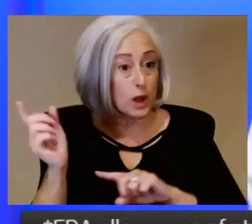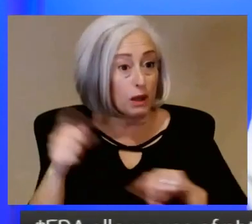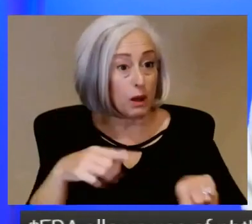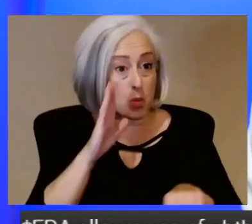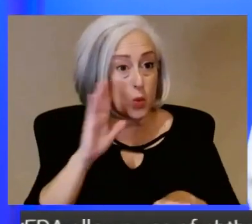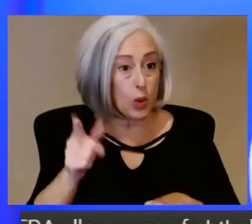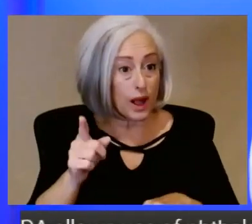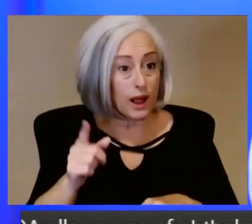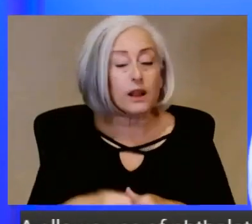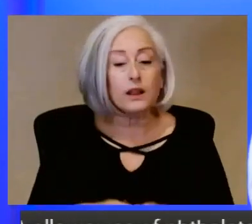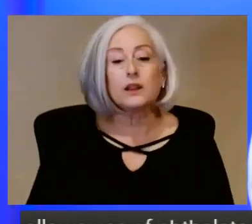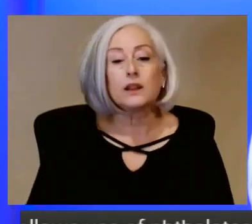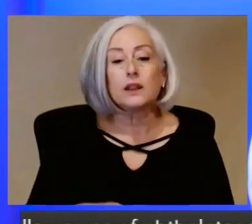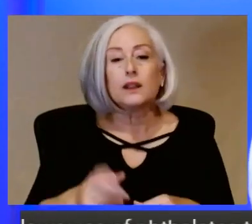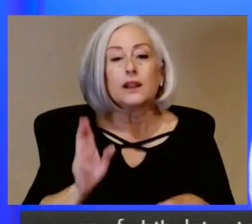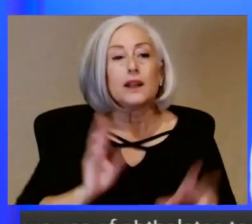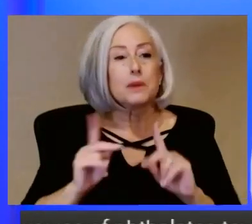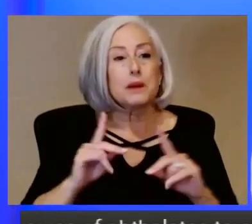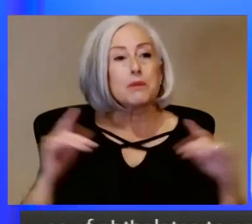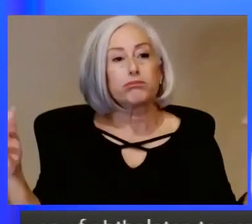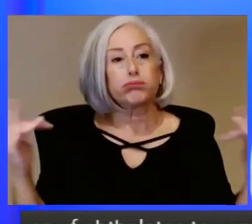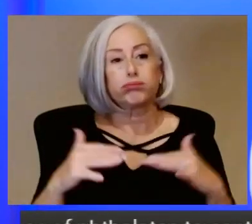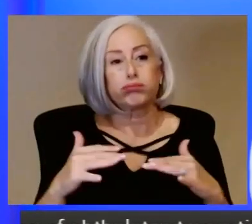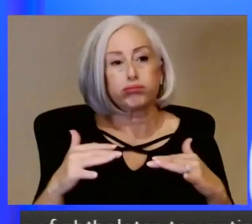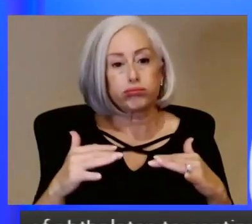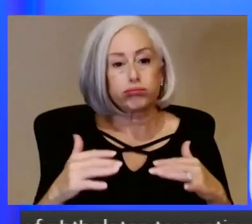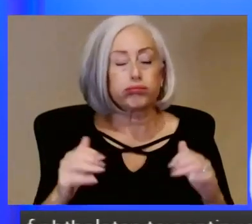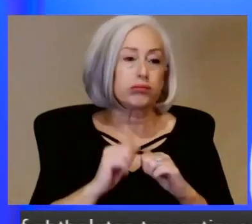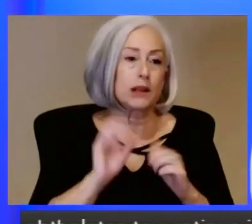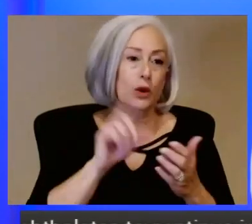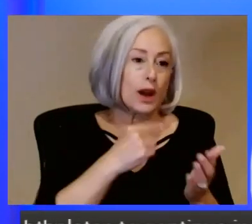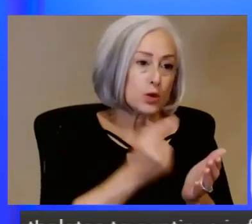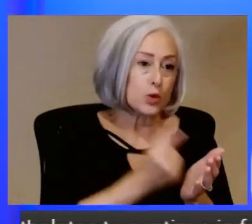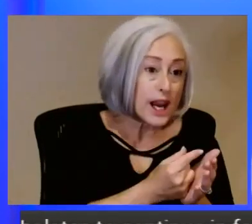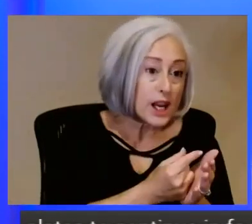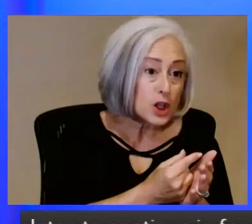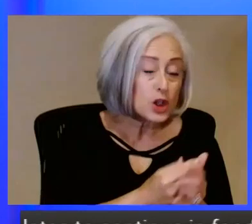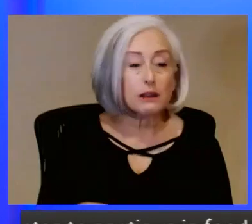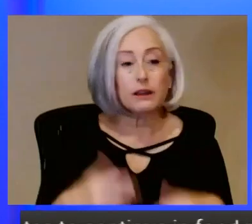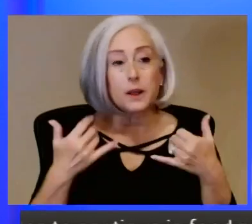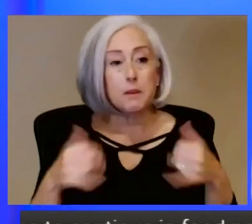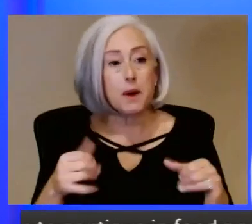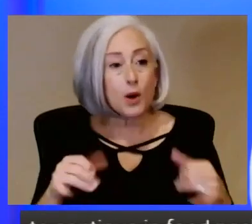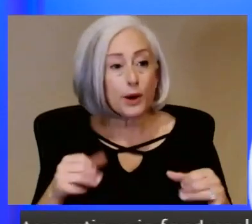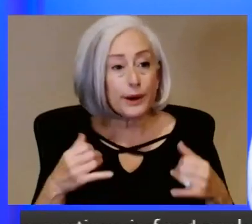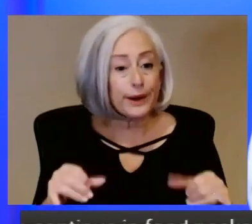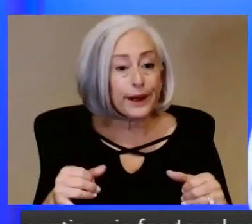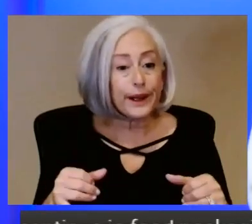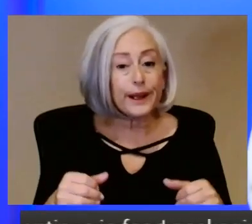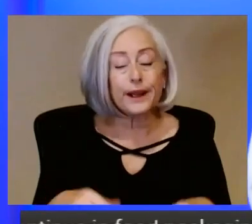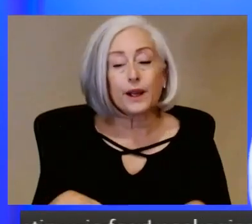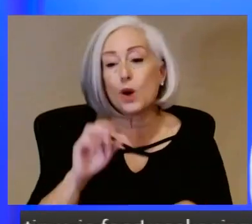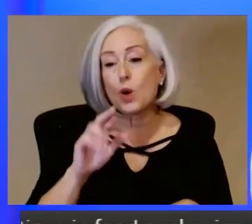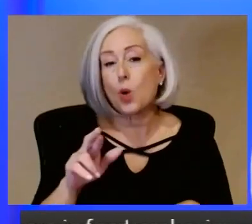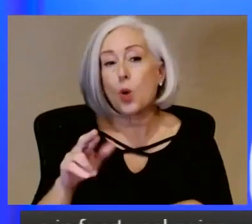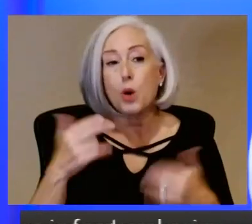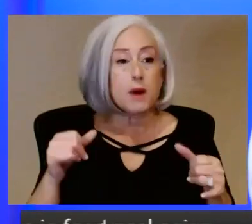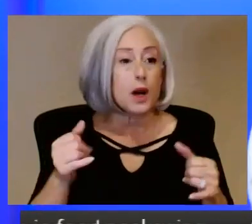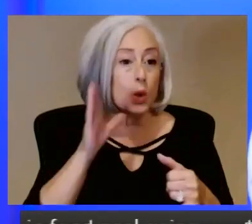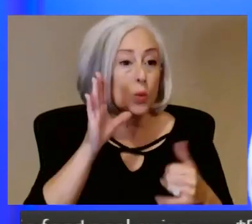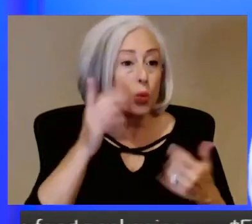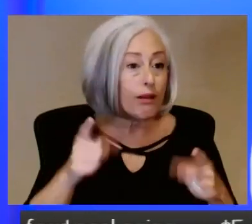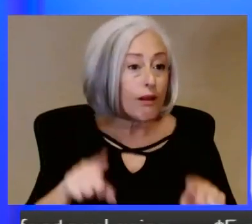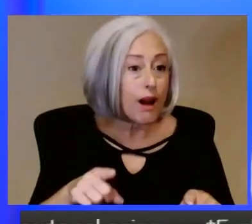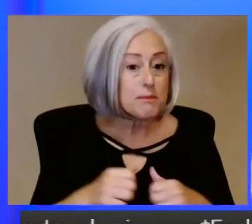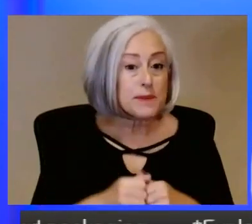are getting together. They have been getting together now with graduation parties that have been going on or will be going on. We know that there's probably a lot of